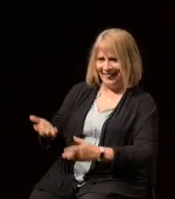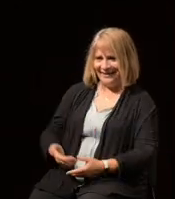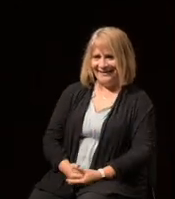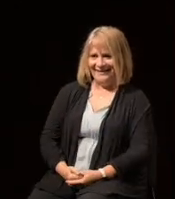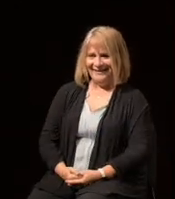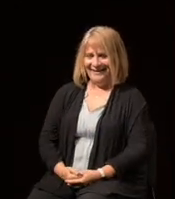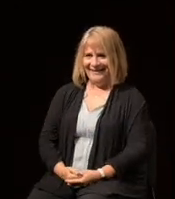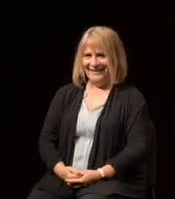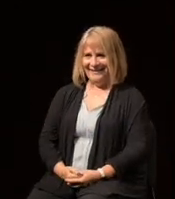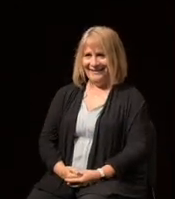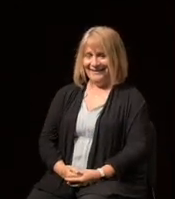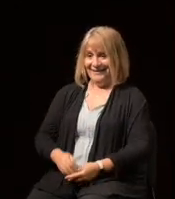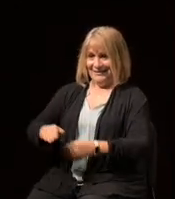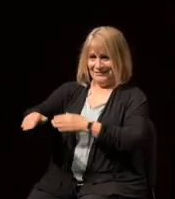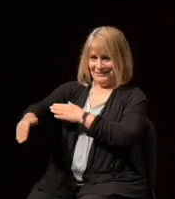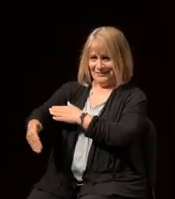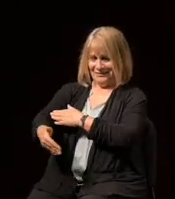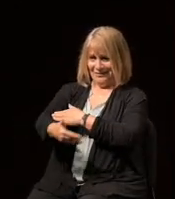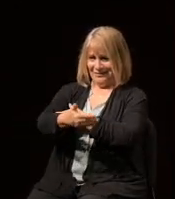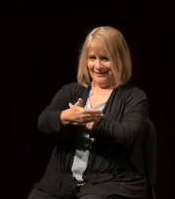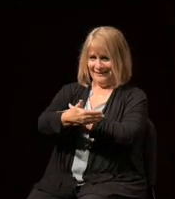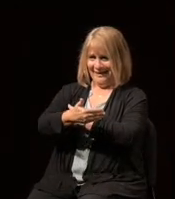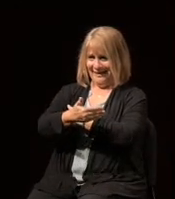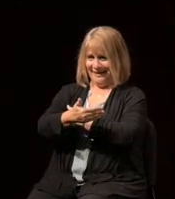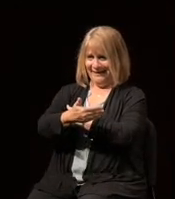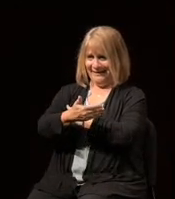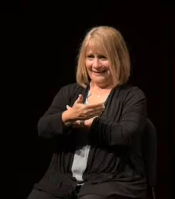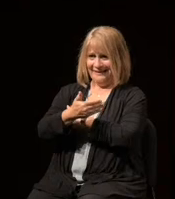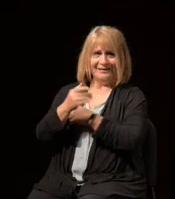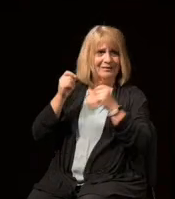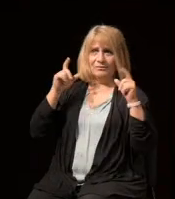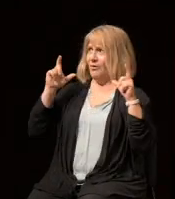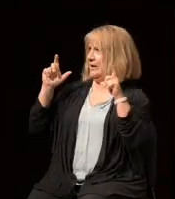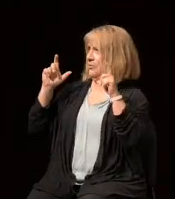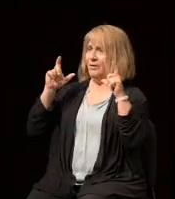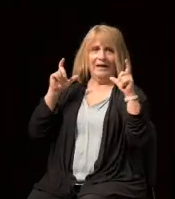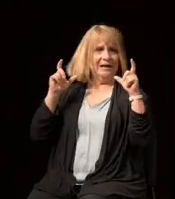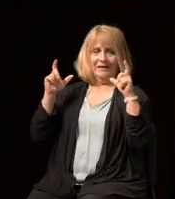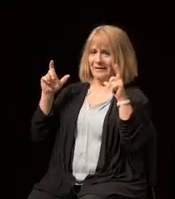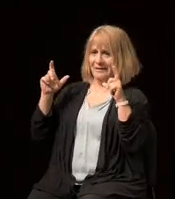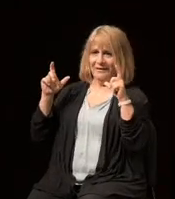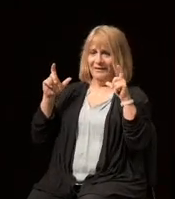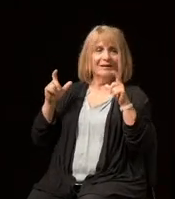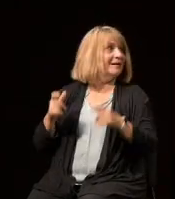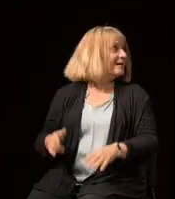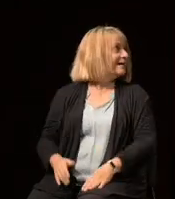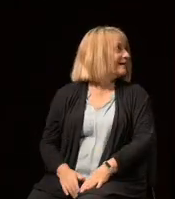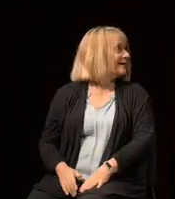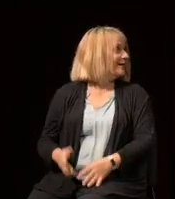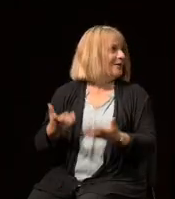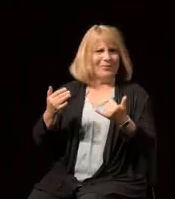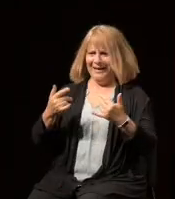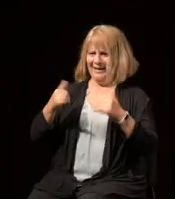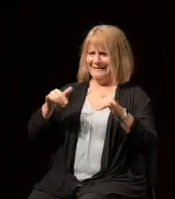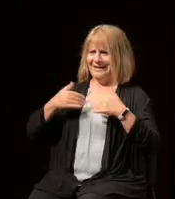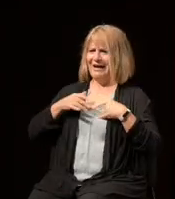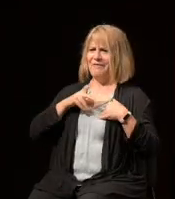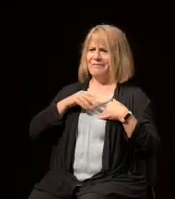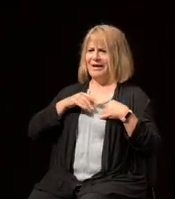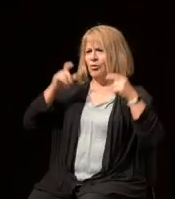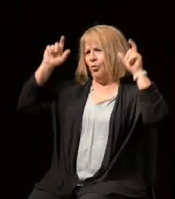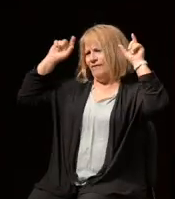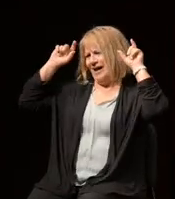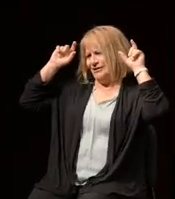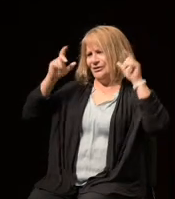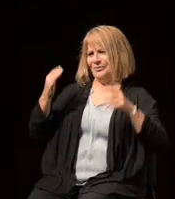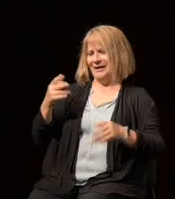So all night long I was wide awake. Oh, wait a minute. I still have on my cool factor here. Hold on one second.